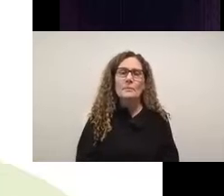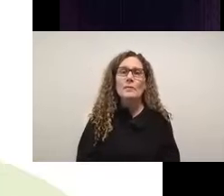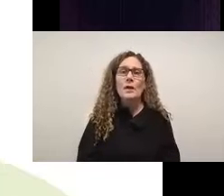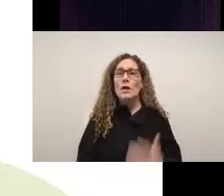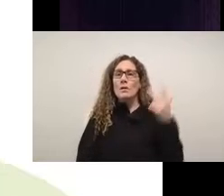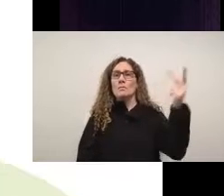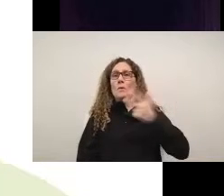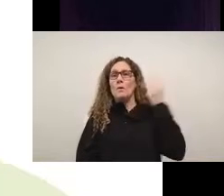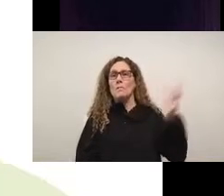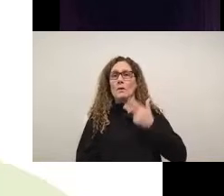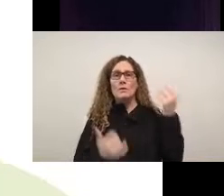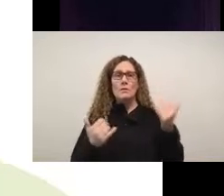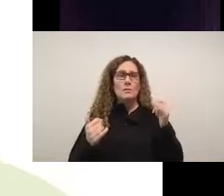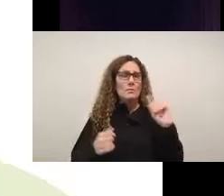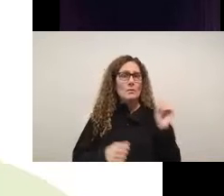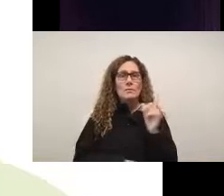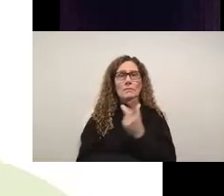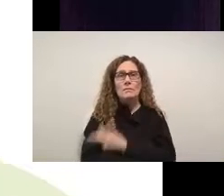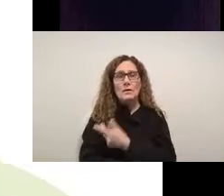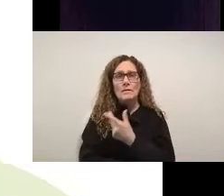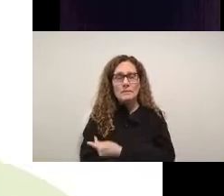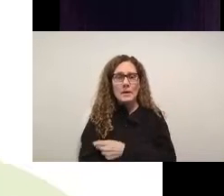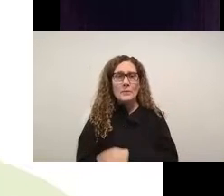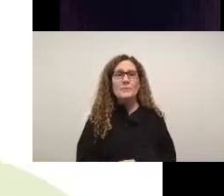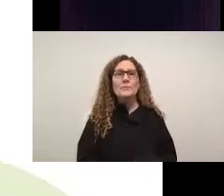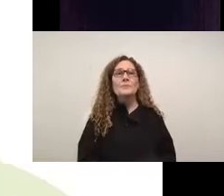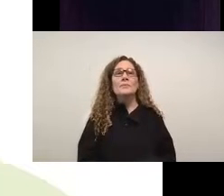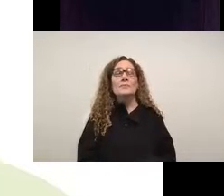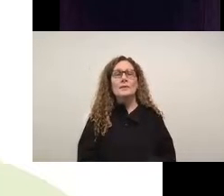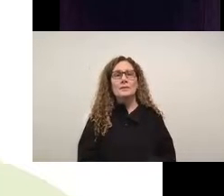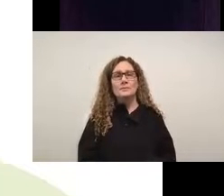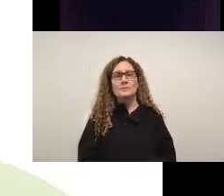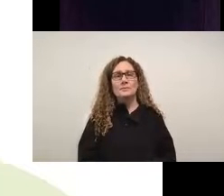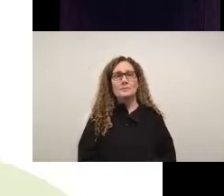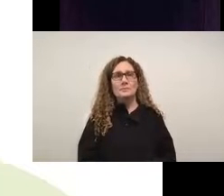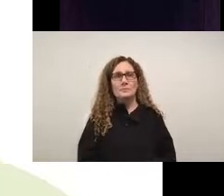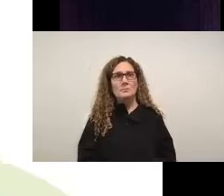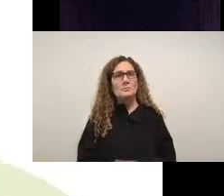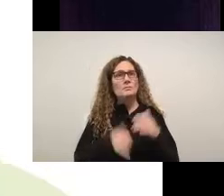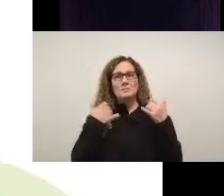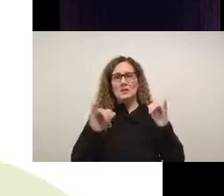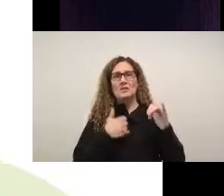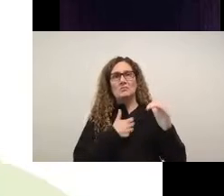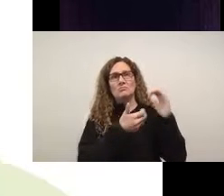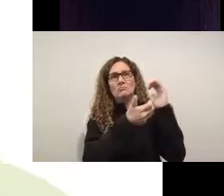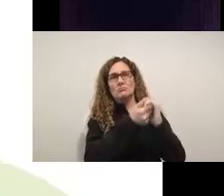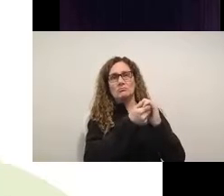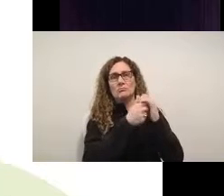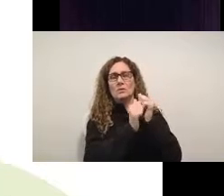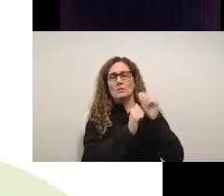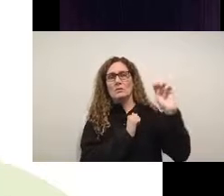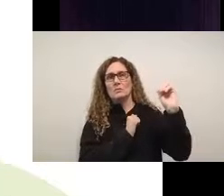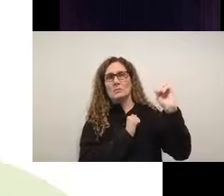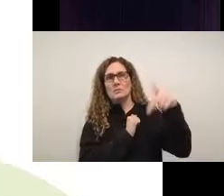clinics. The Milwaukee Health Department continues its partnership with Milwaukee Public Schools to provide vaccines to students, to staff, and